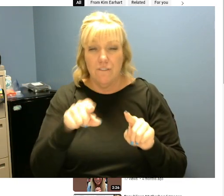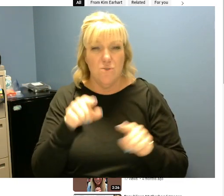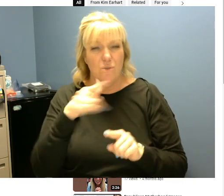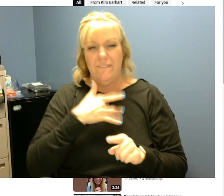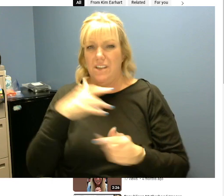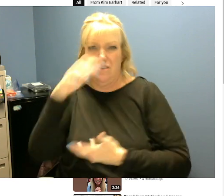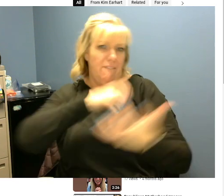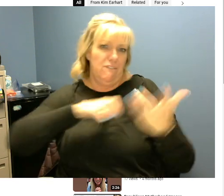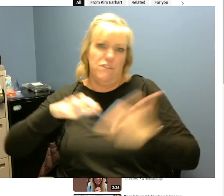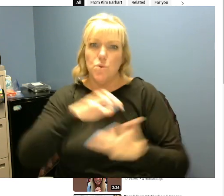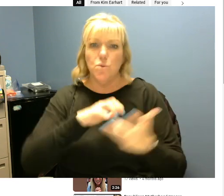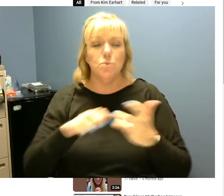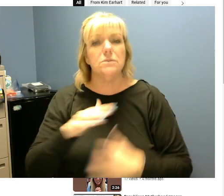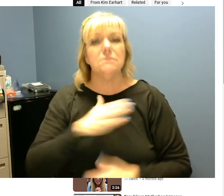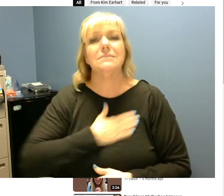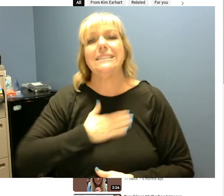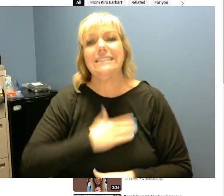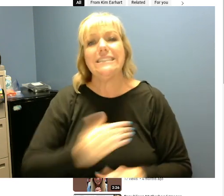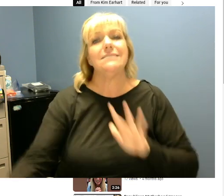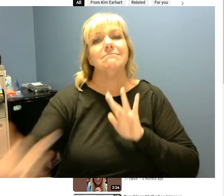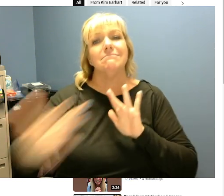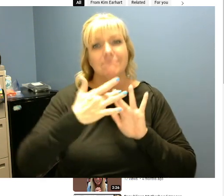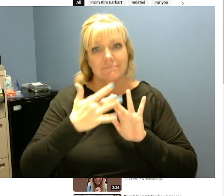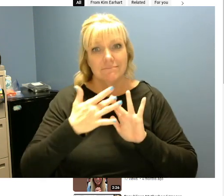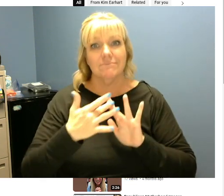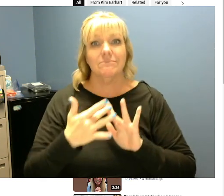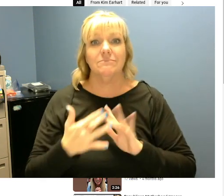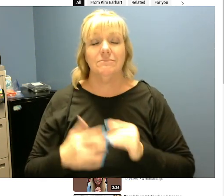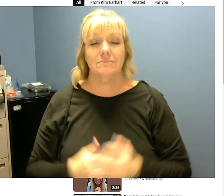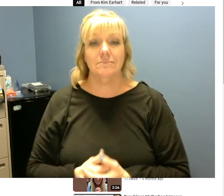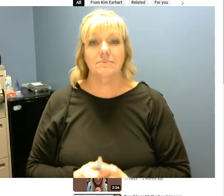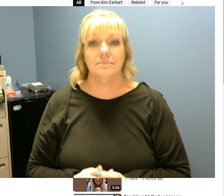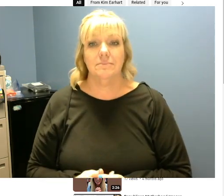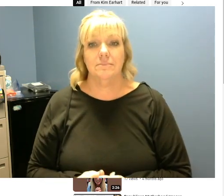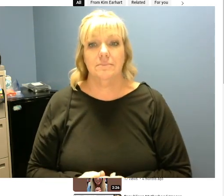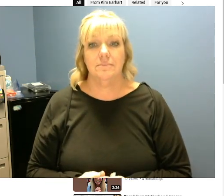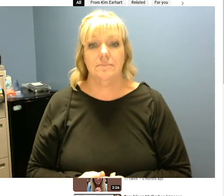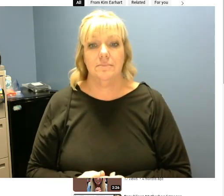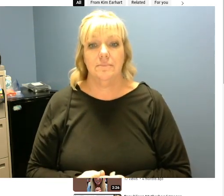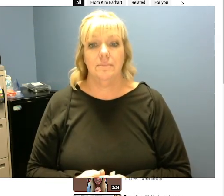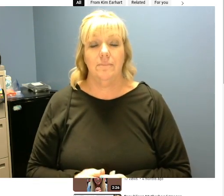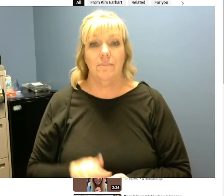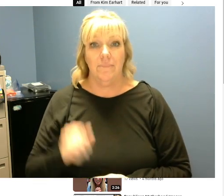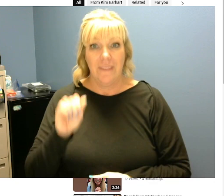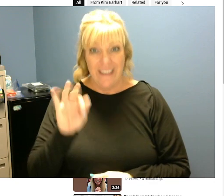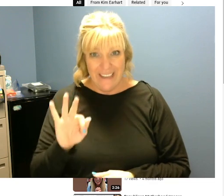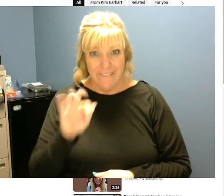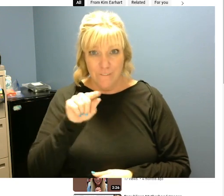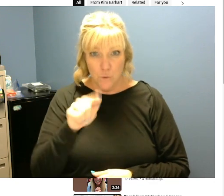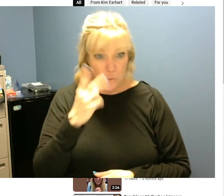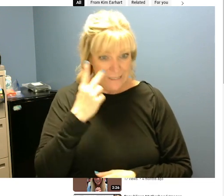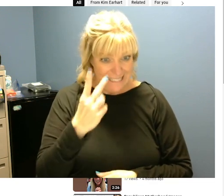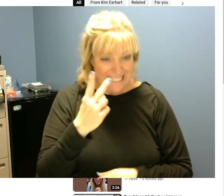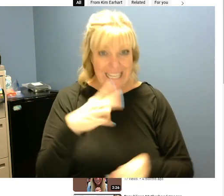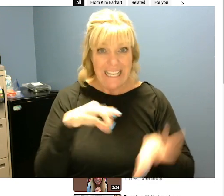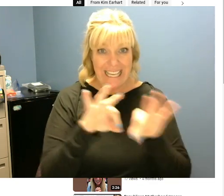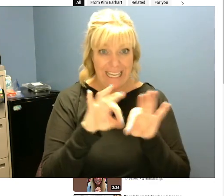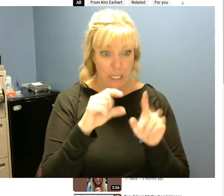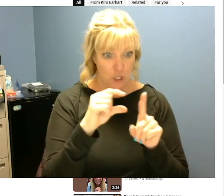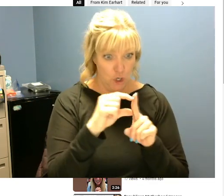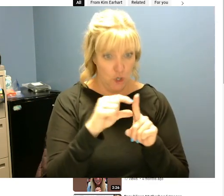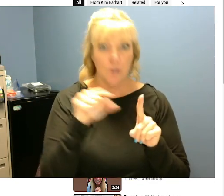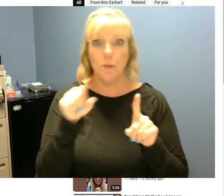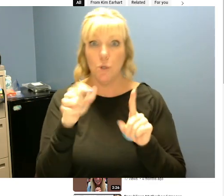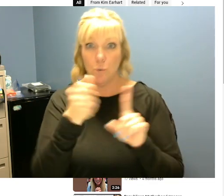exam. But, again, regardless of what my question is, if you've explained what that key term is, you've answered the